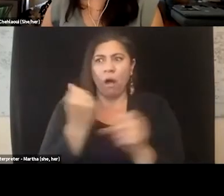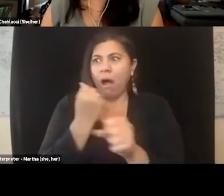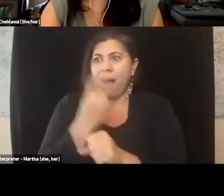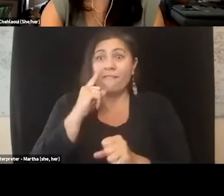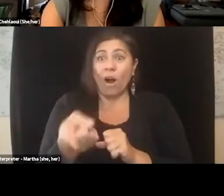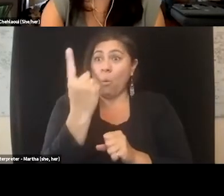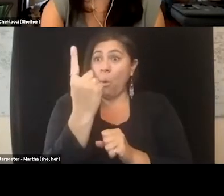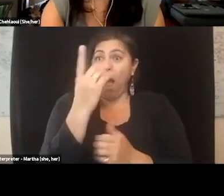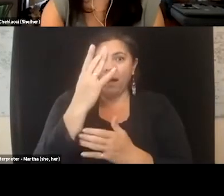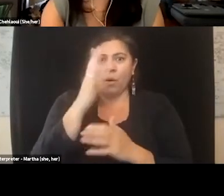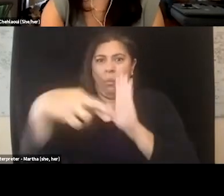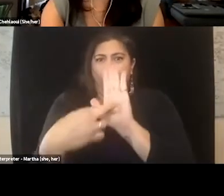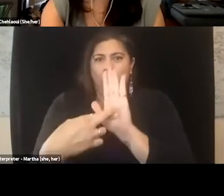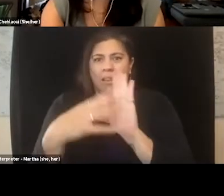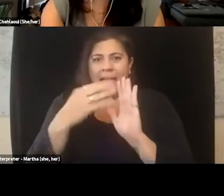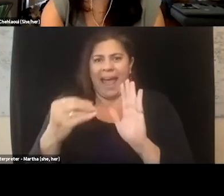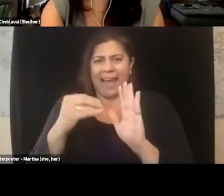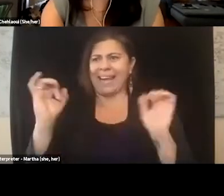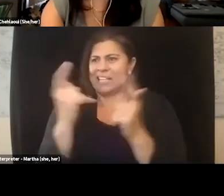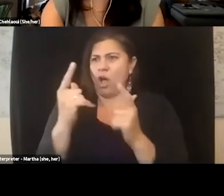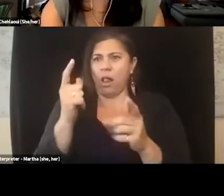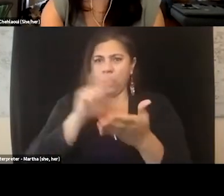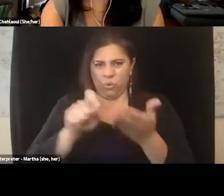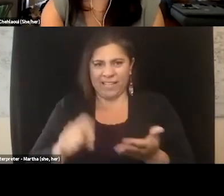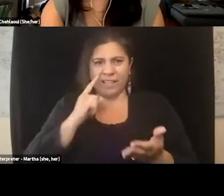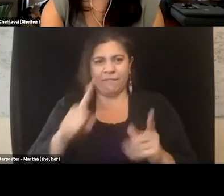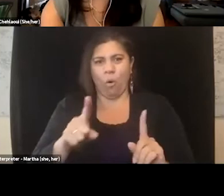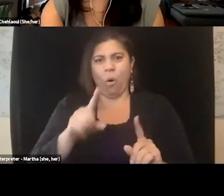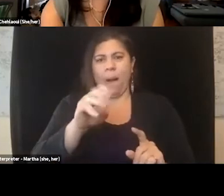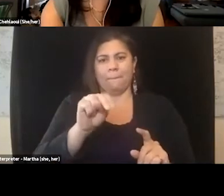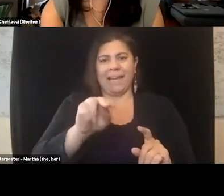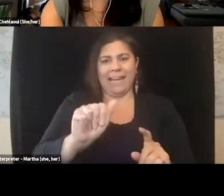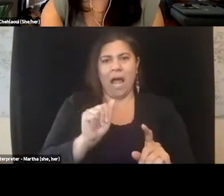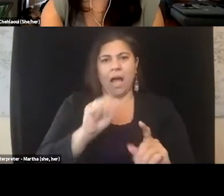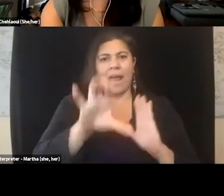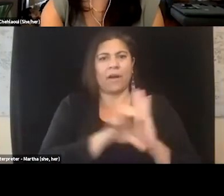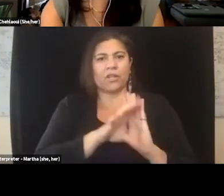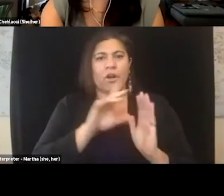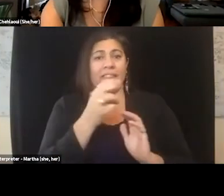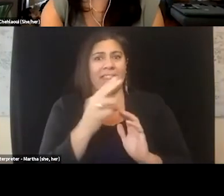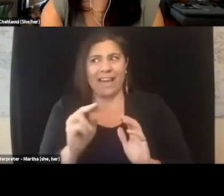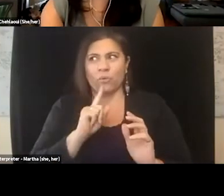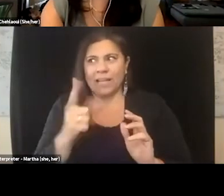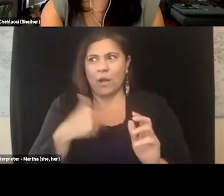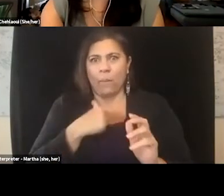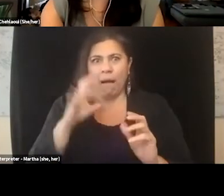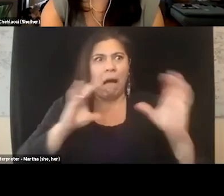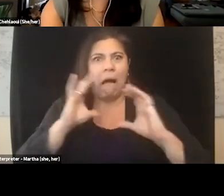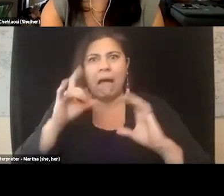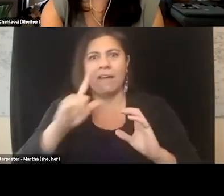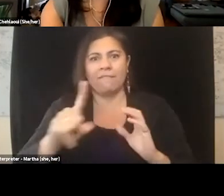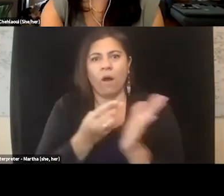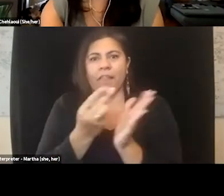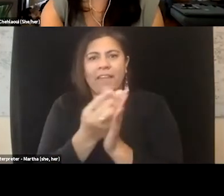MENA character, then we all feel like, okay, well, we got to get to it and we need authentic representation. And what actually has to happen is, and why we created the